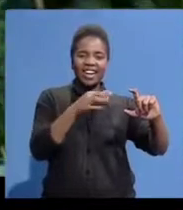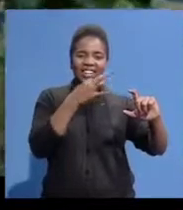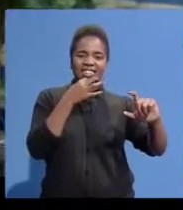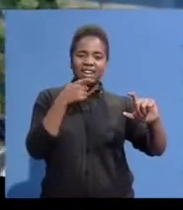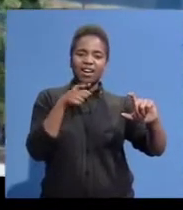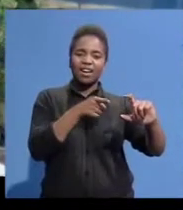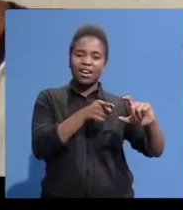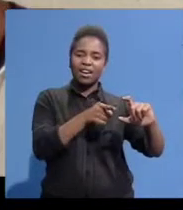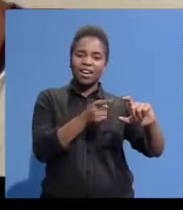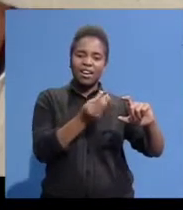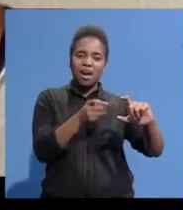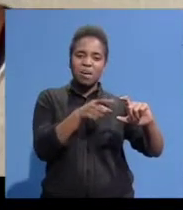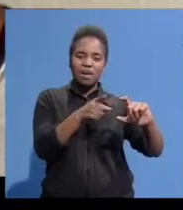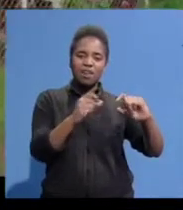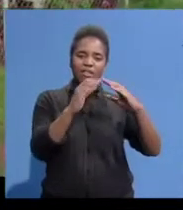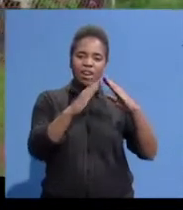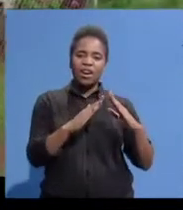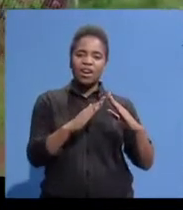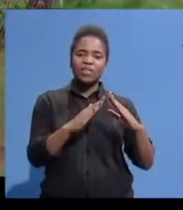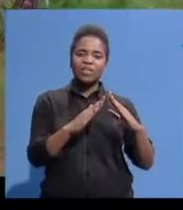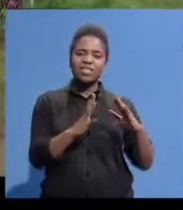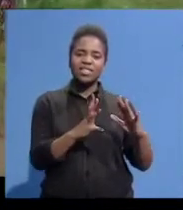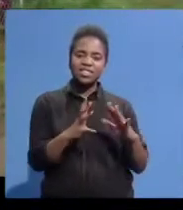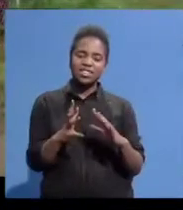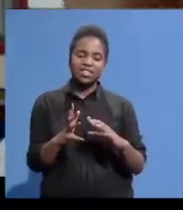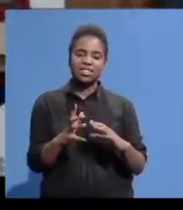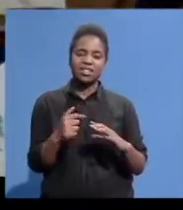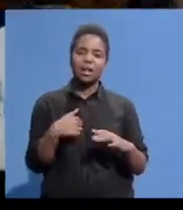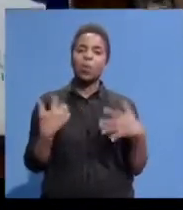around to go look for your house. And it was so,